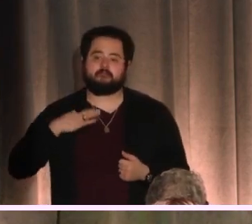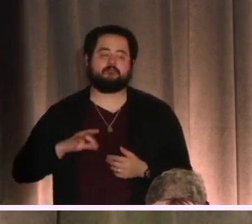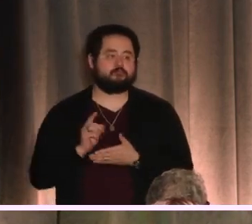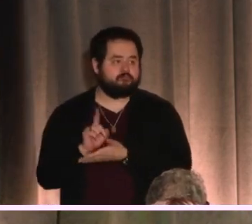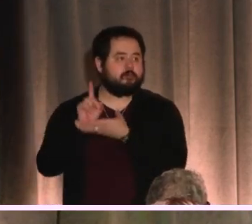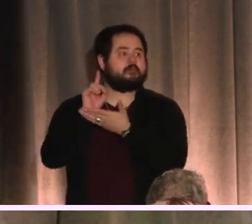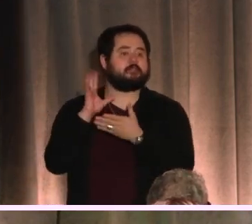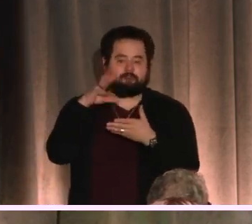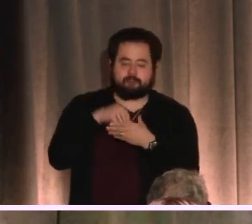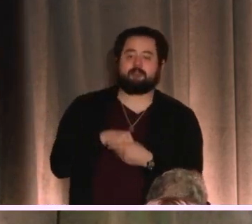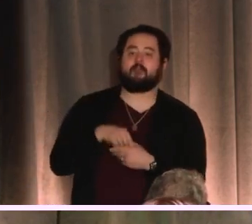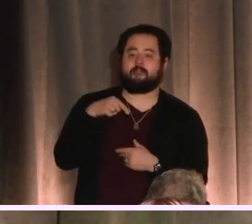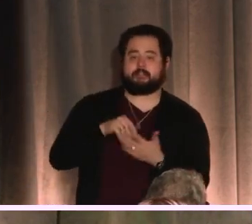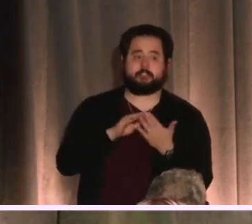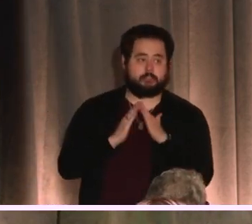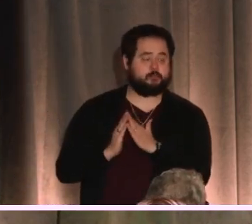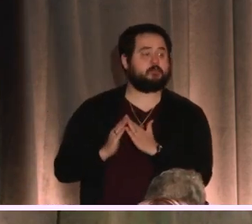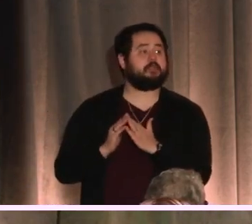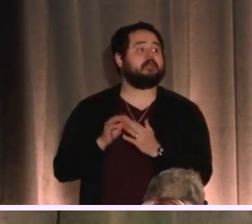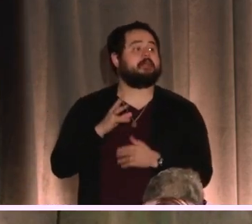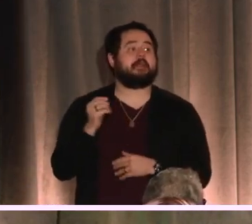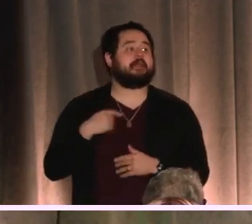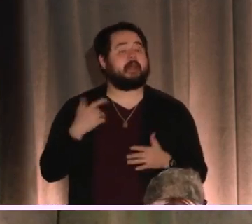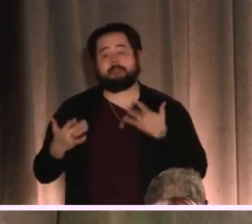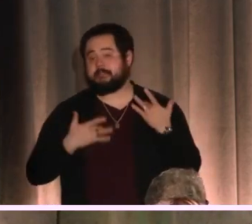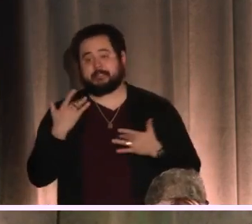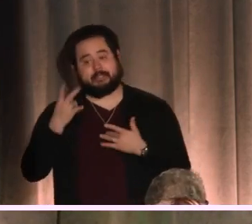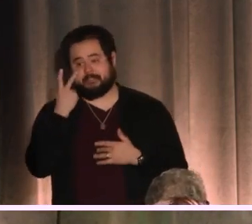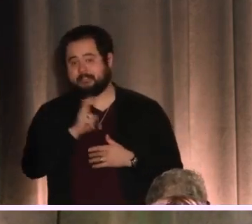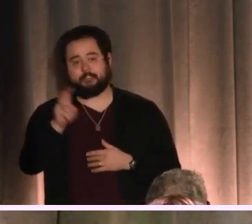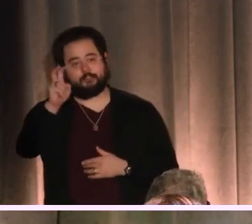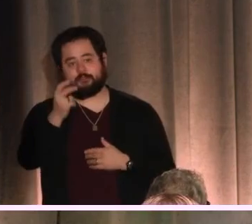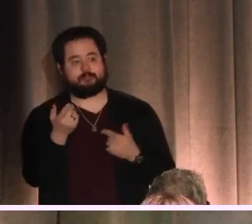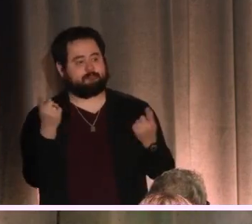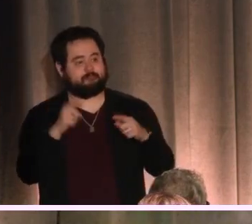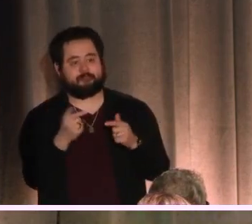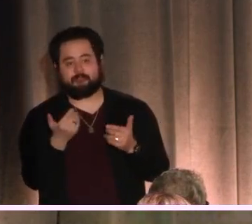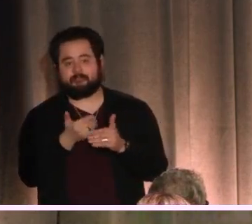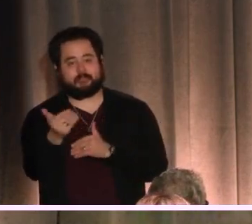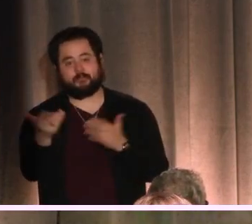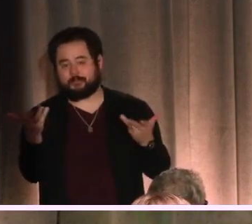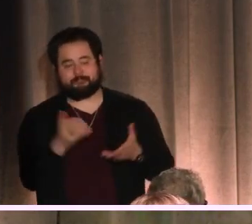and I'm just excited to see where this journey takes me next. So thank you.